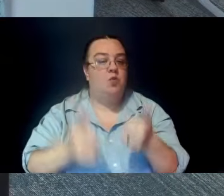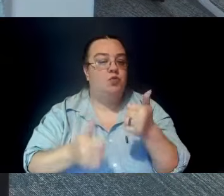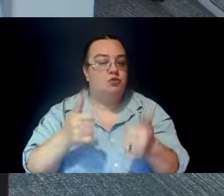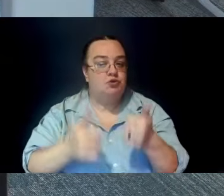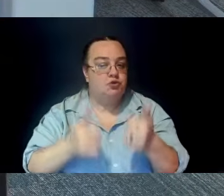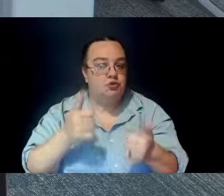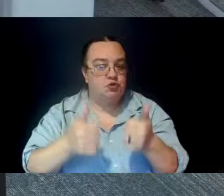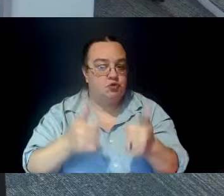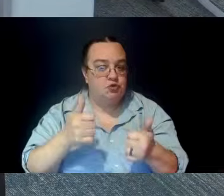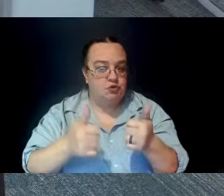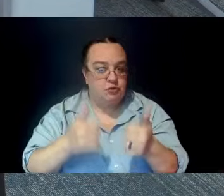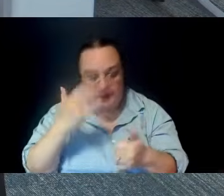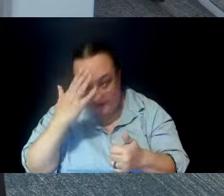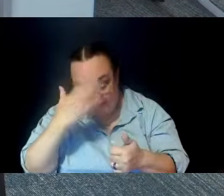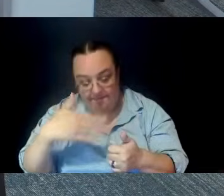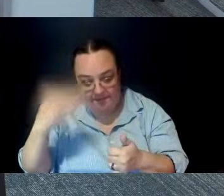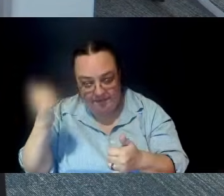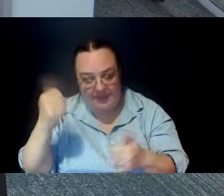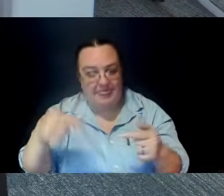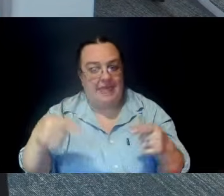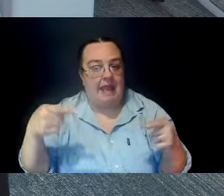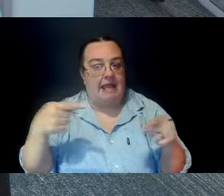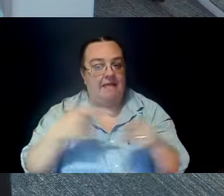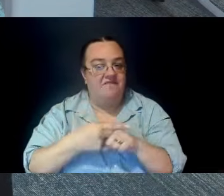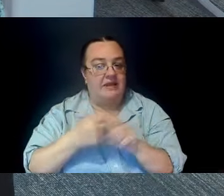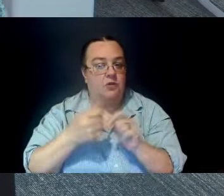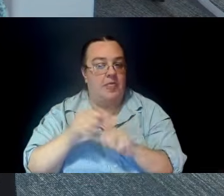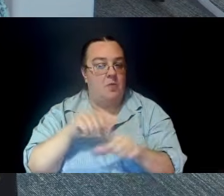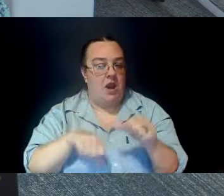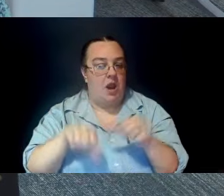they conflict with one another.